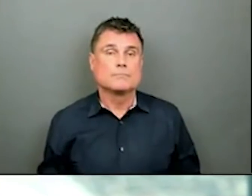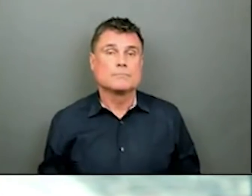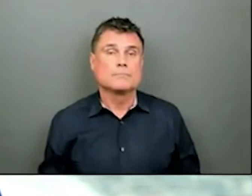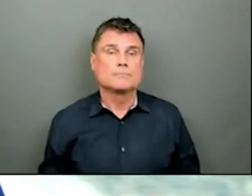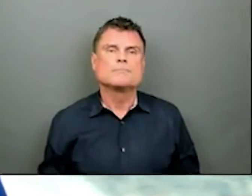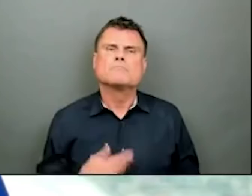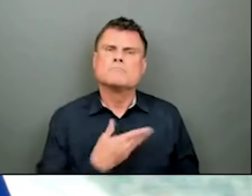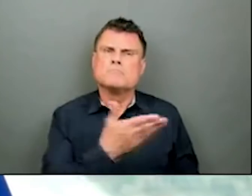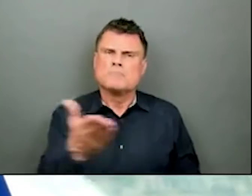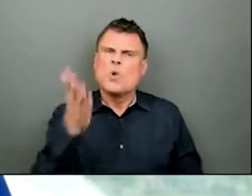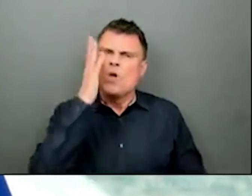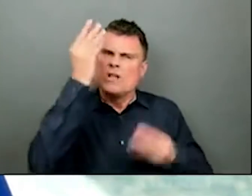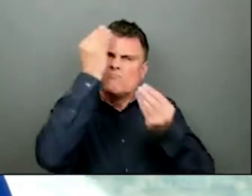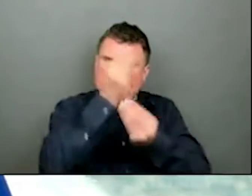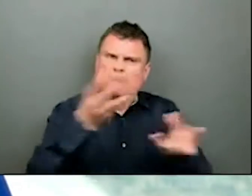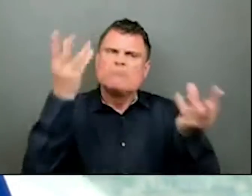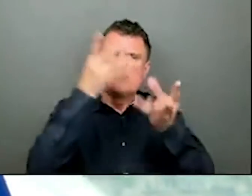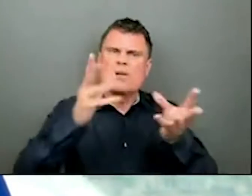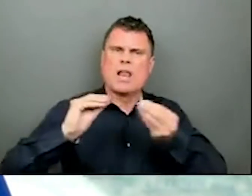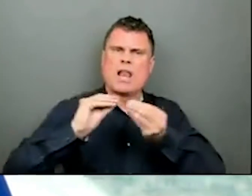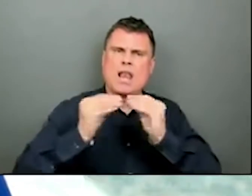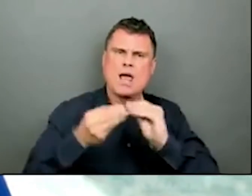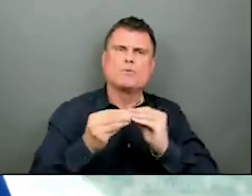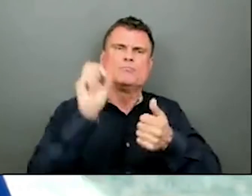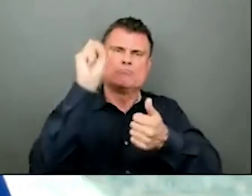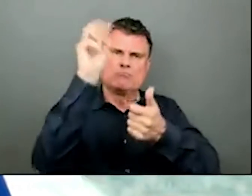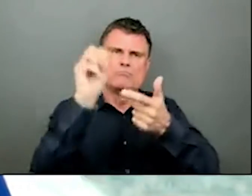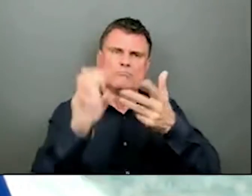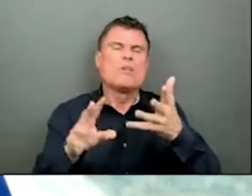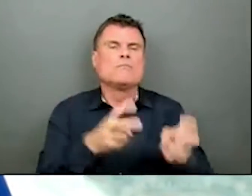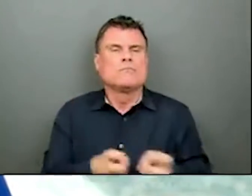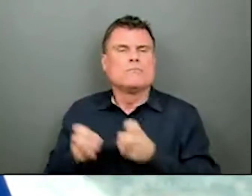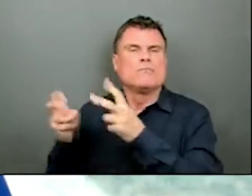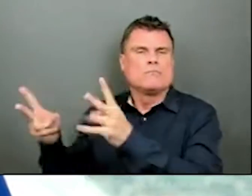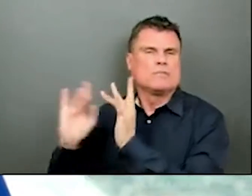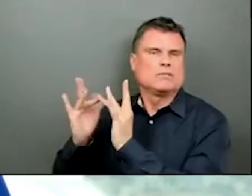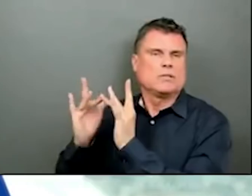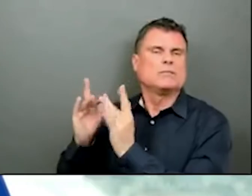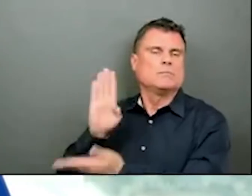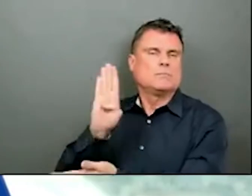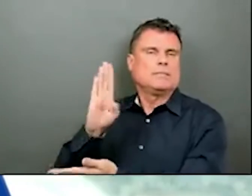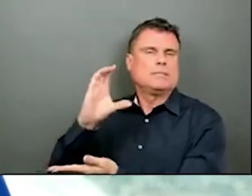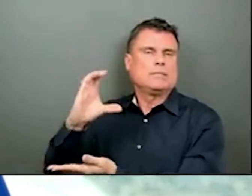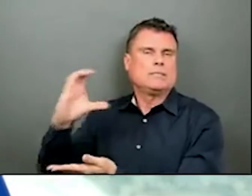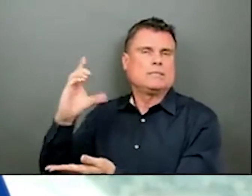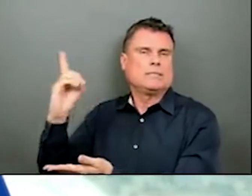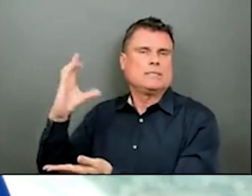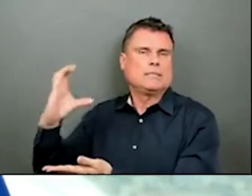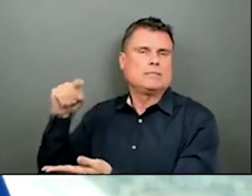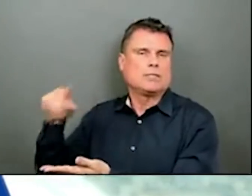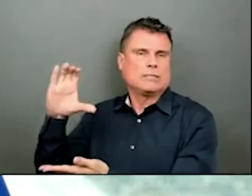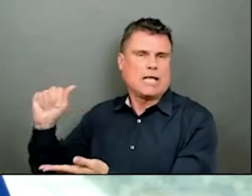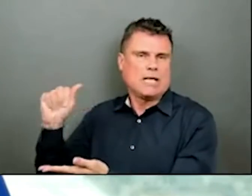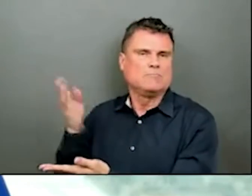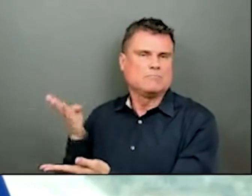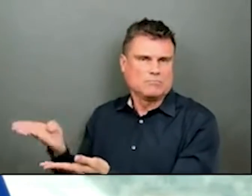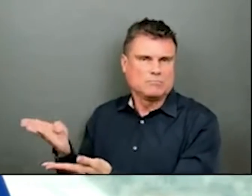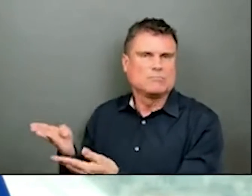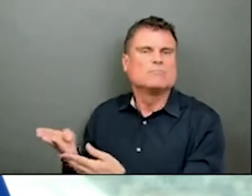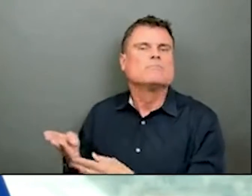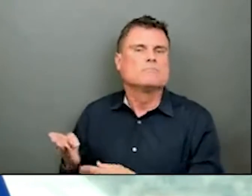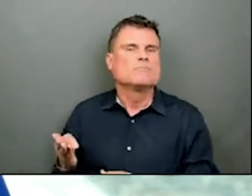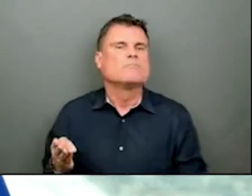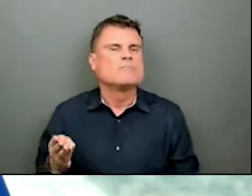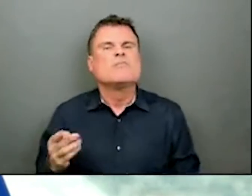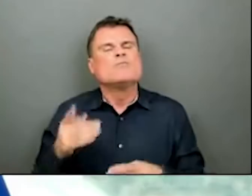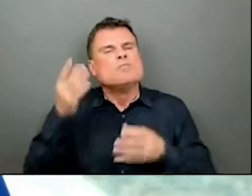information about utilization rates in both critical care and hospital by health authority, which give you a sense of it. So what it is in Fraser Health and then in